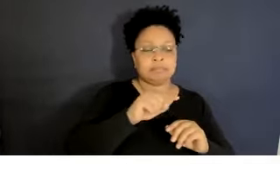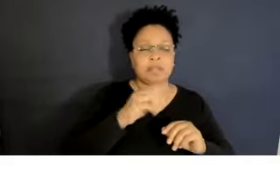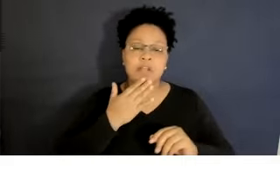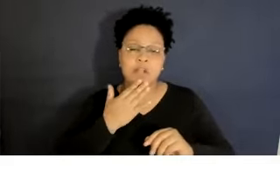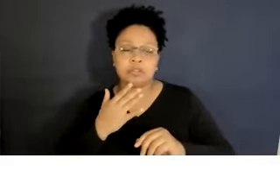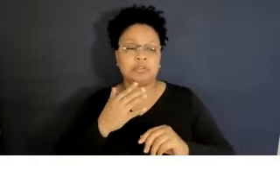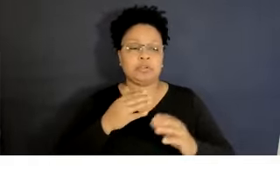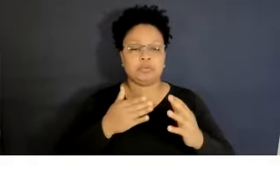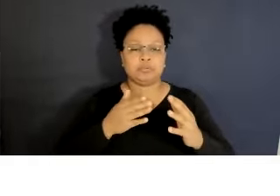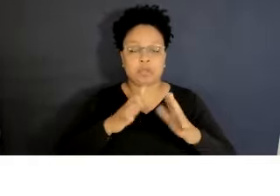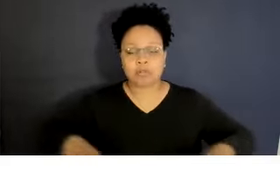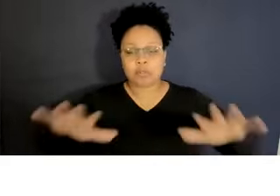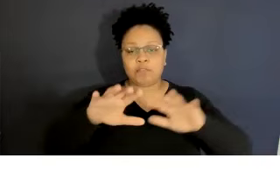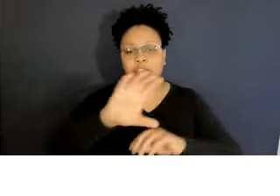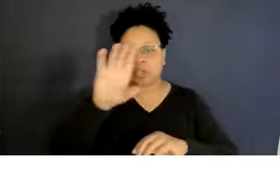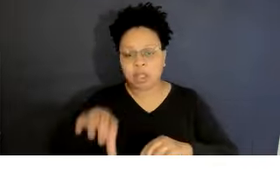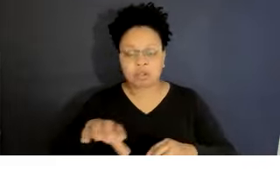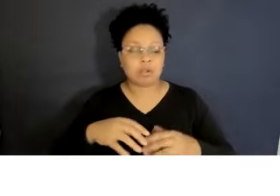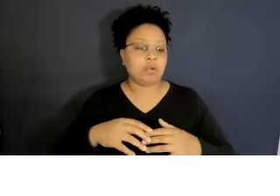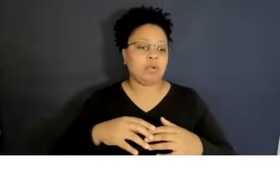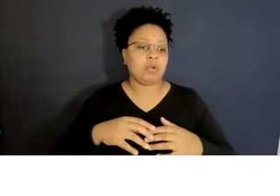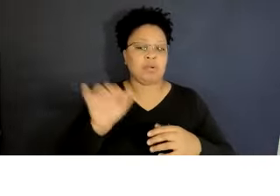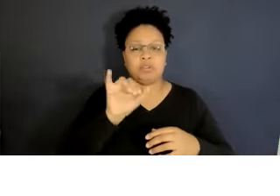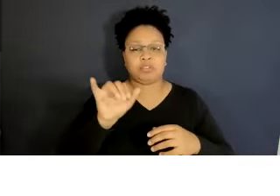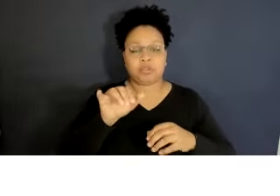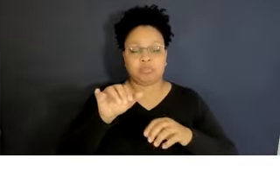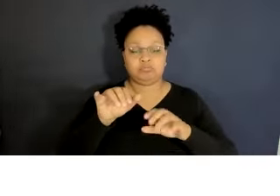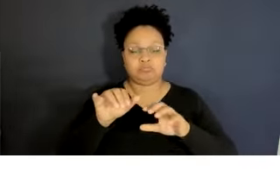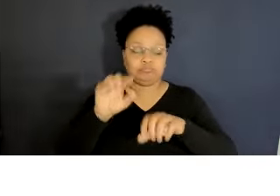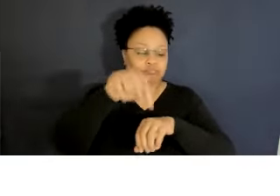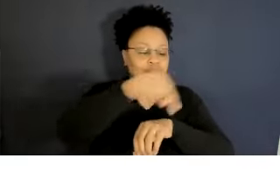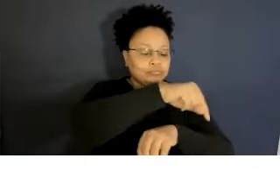and the surrounding suburbs in Illinois.